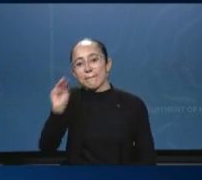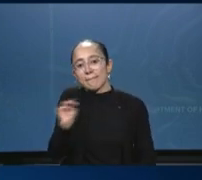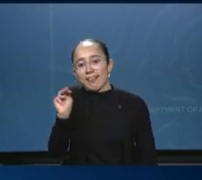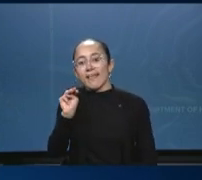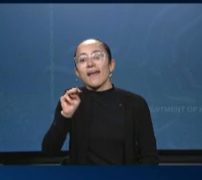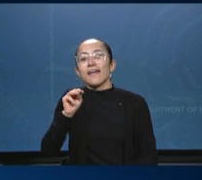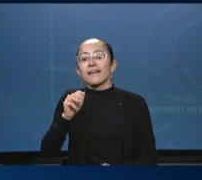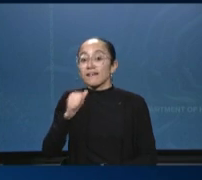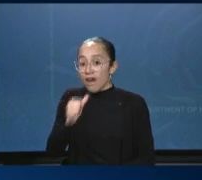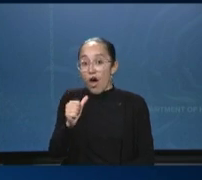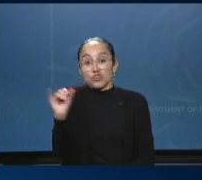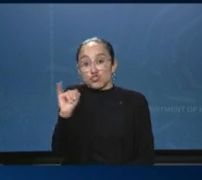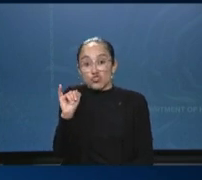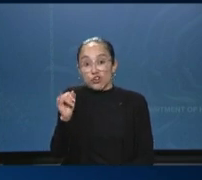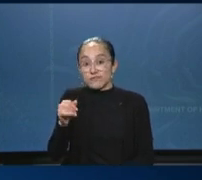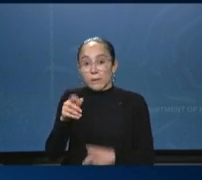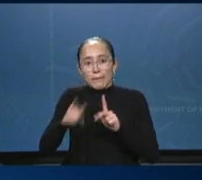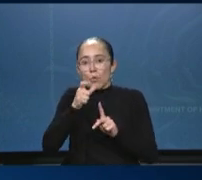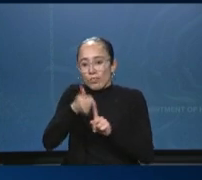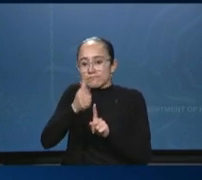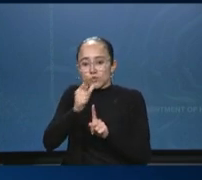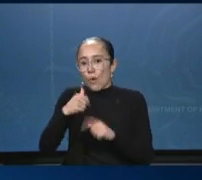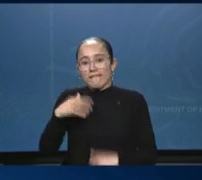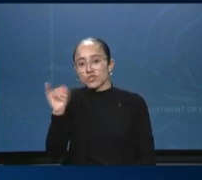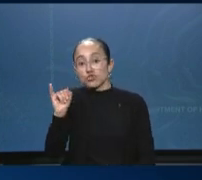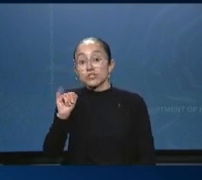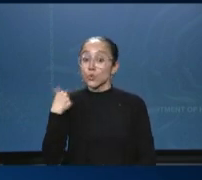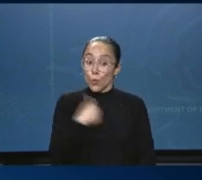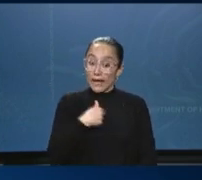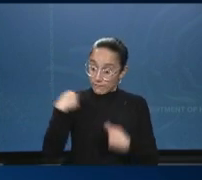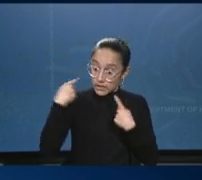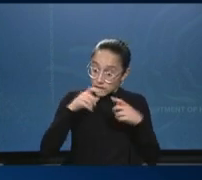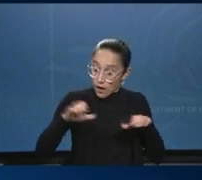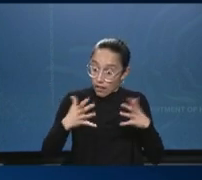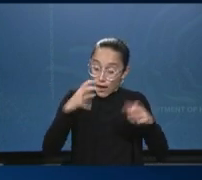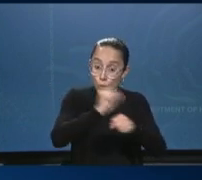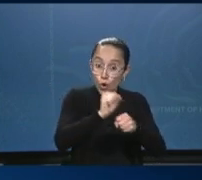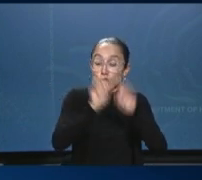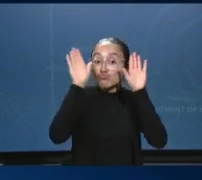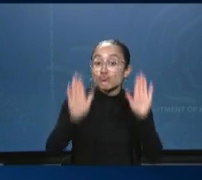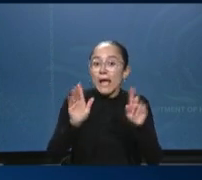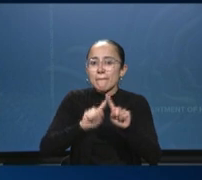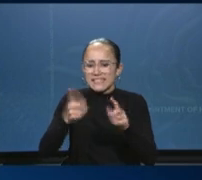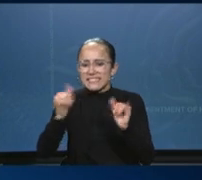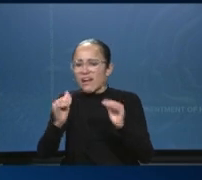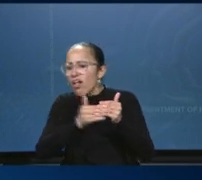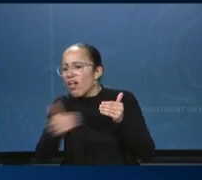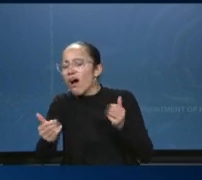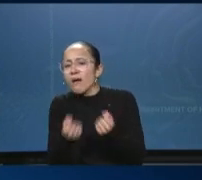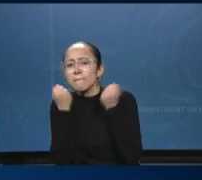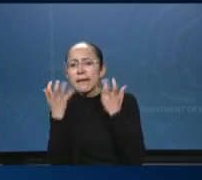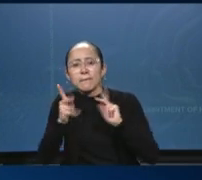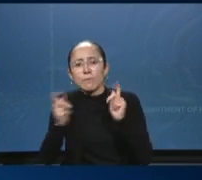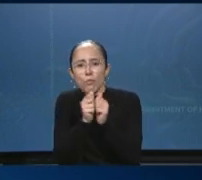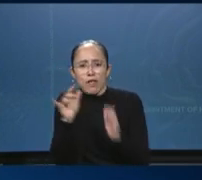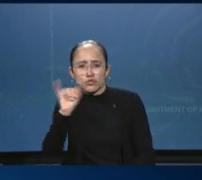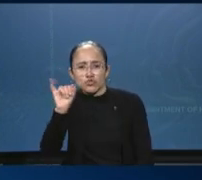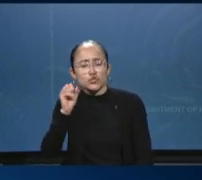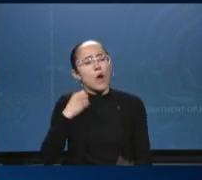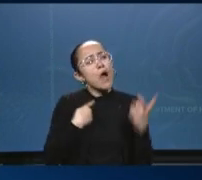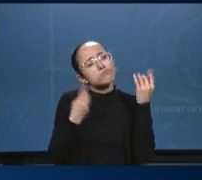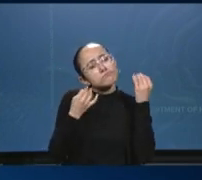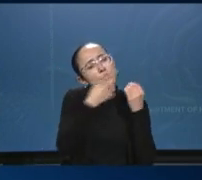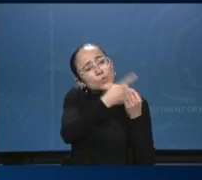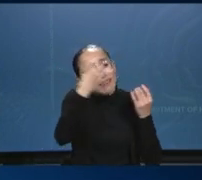individuals nationwide, which, you know, we've done a lot of work and it's great, but that's still a lot of people. And so what more can, you know, what are you thinking about? What is CMS thinking